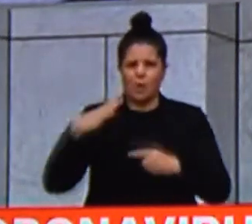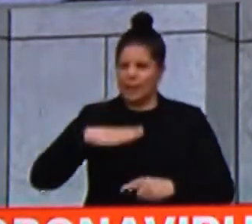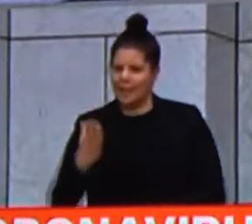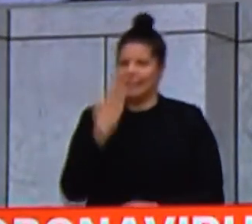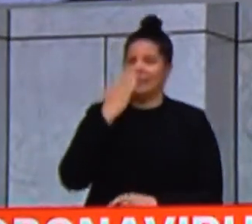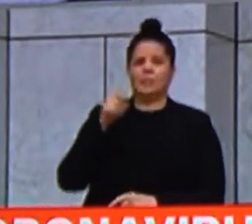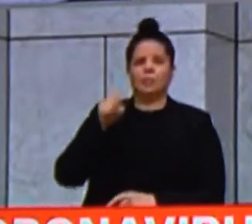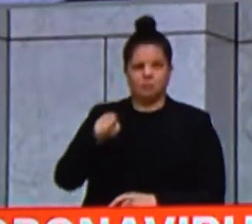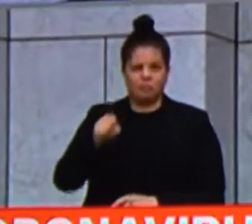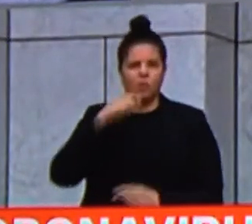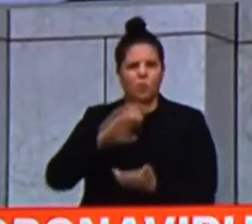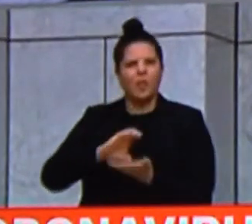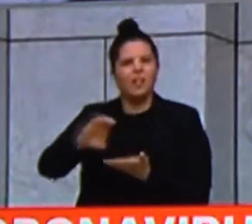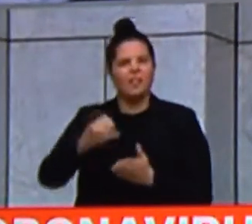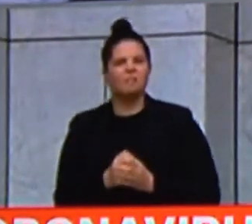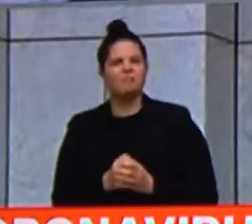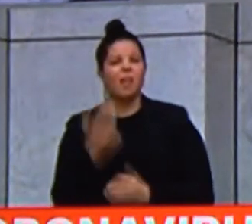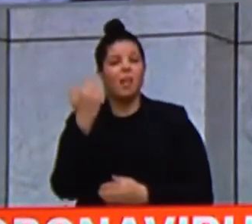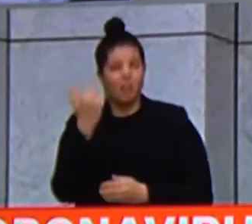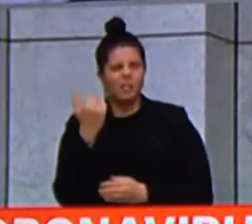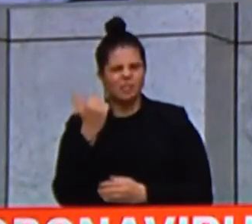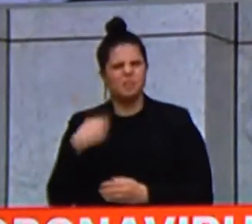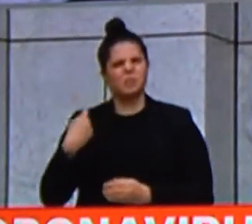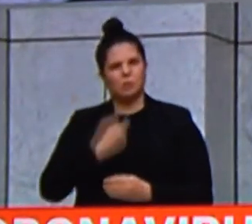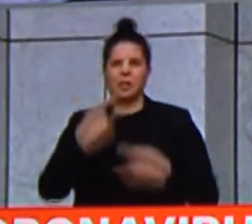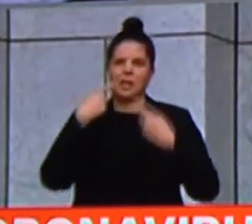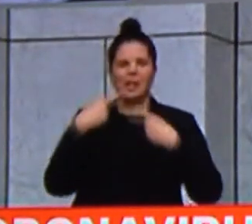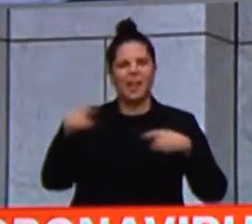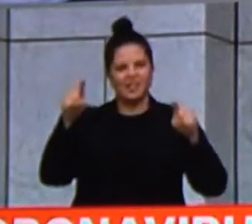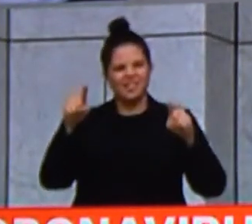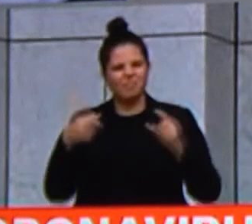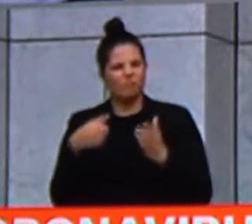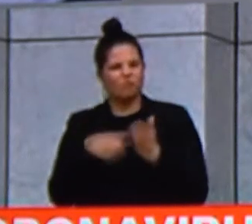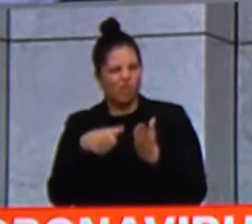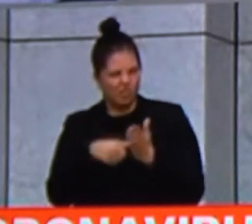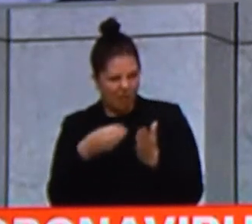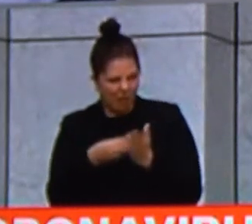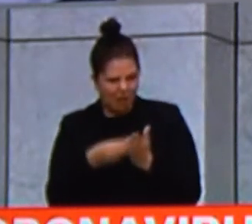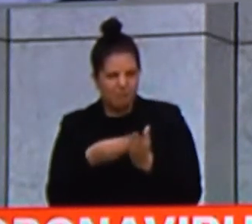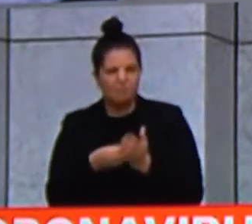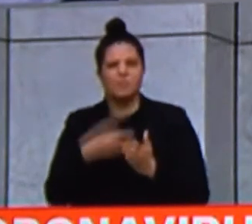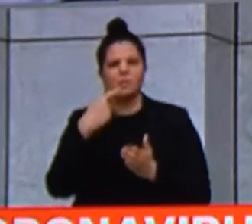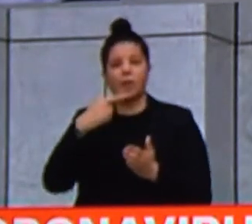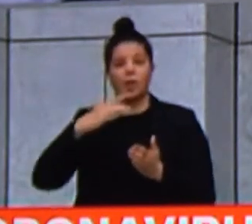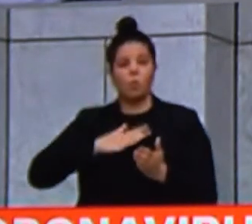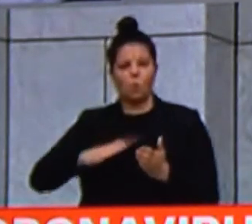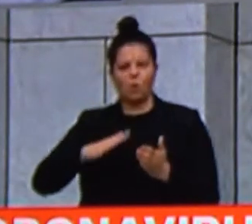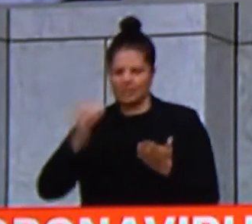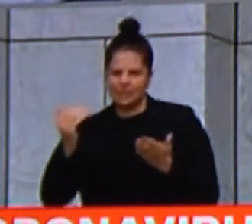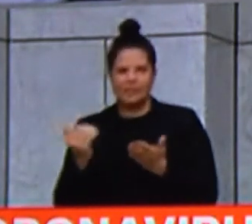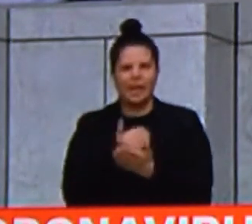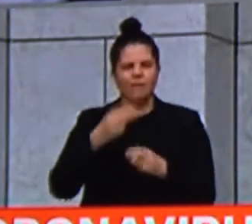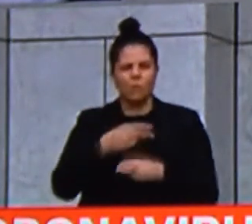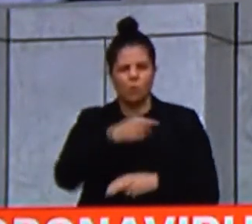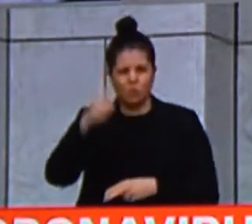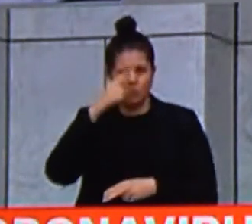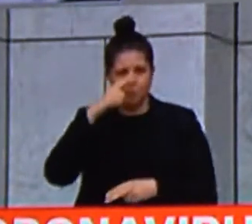are adhering to their plans for their management of their chronic diseases or their acute concerns, where this is